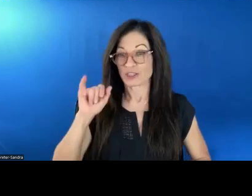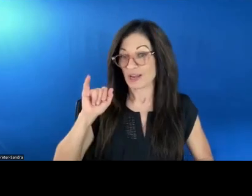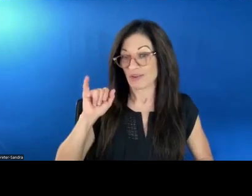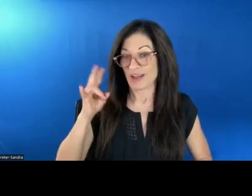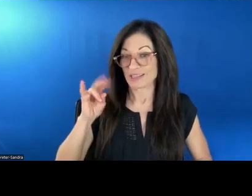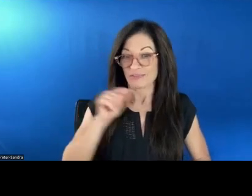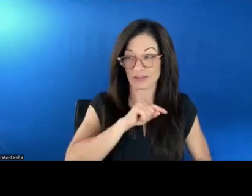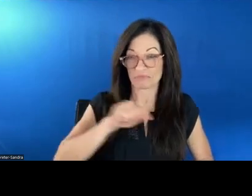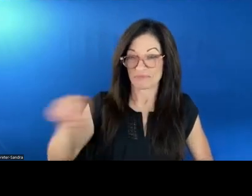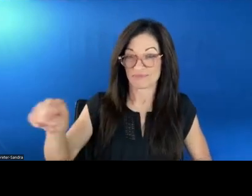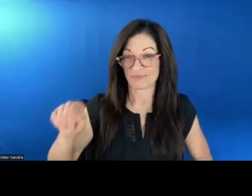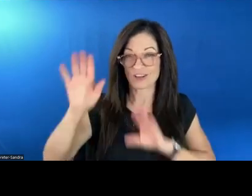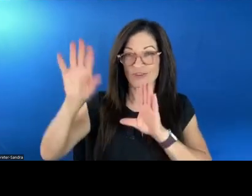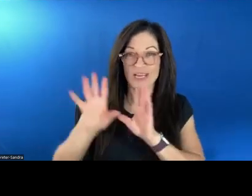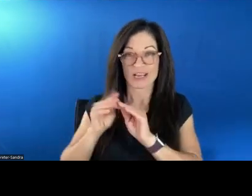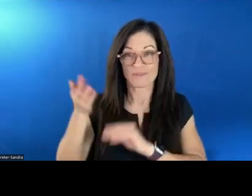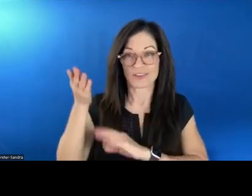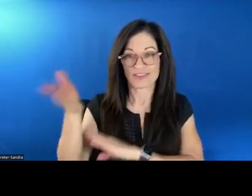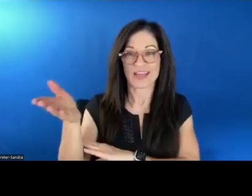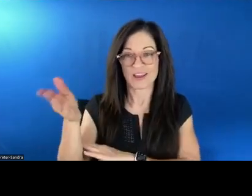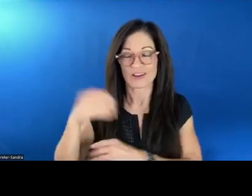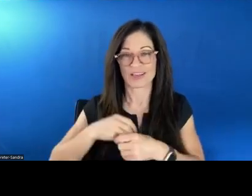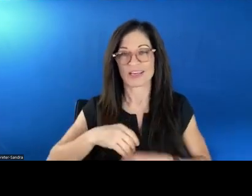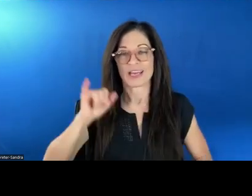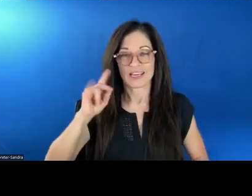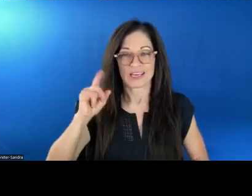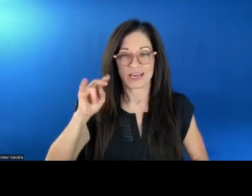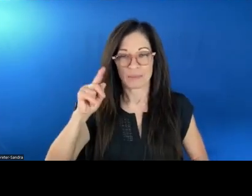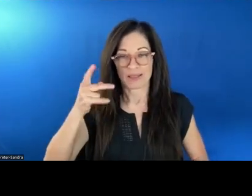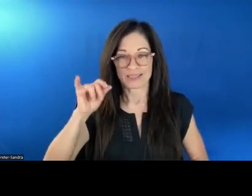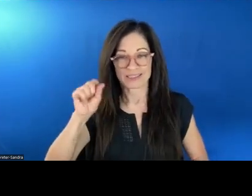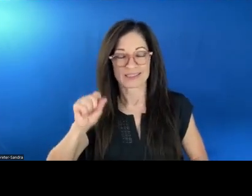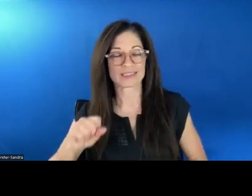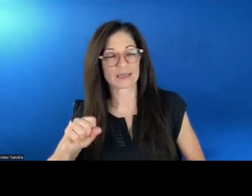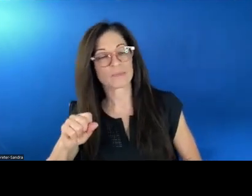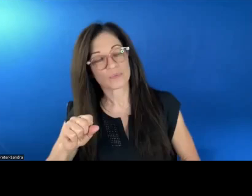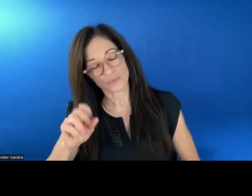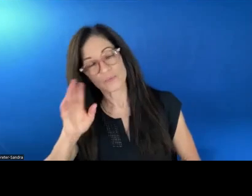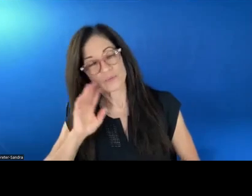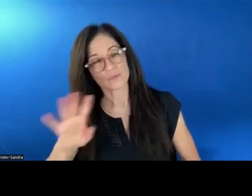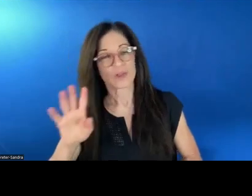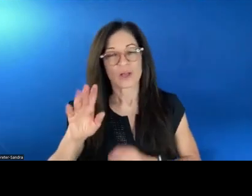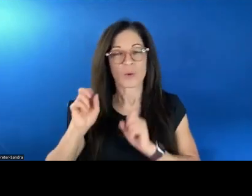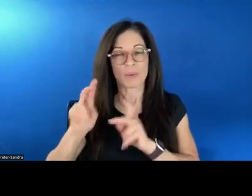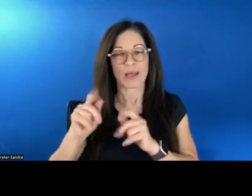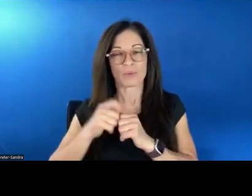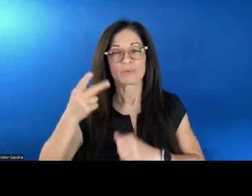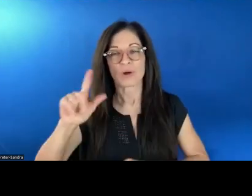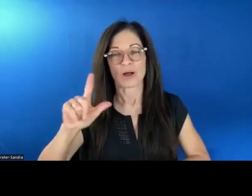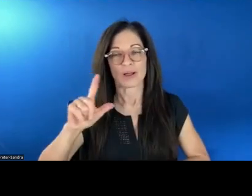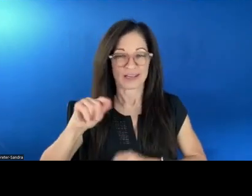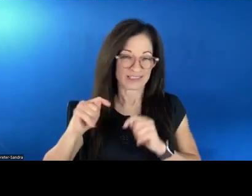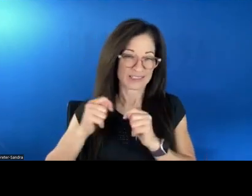I-70, there's a great conference happening there in Indianapolis with CIT. We'll come back to Paul and the team there, but let's move forward in this